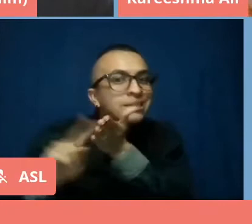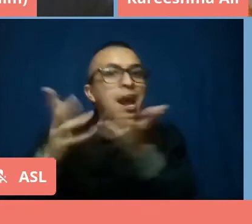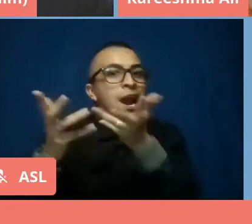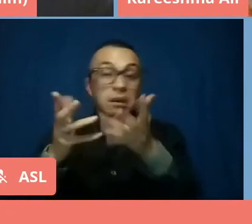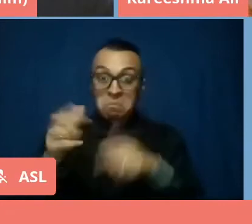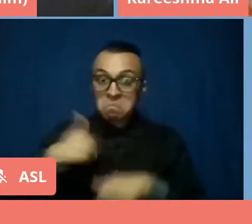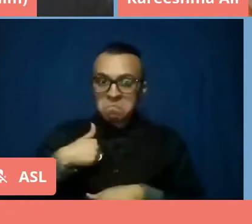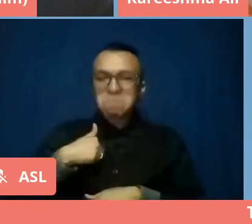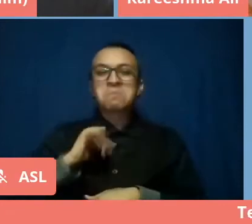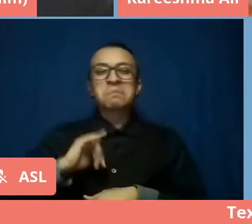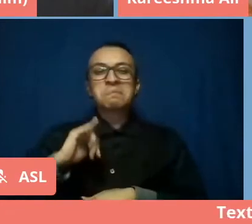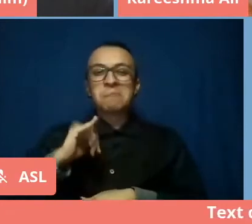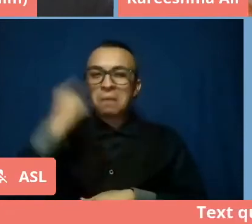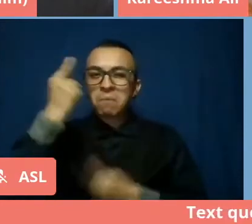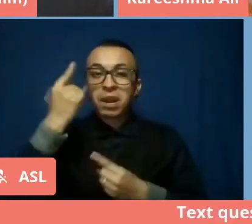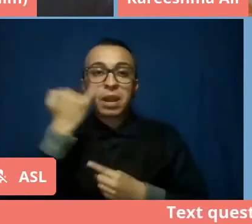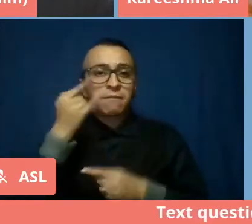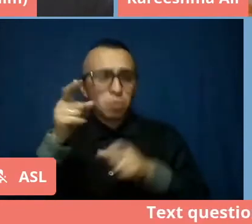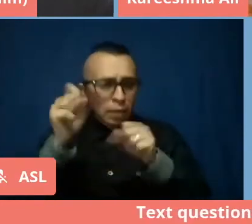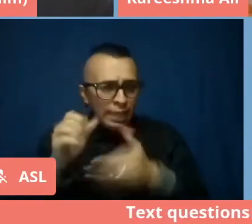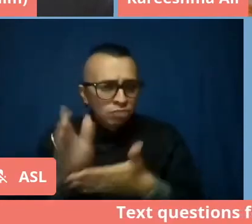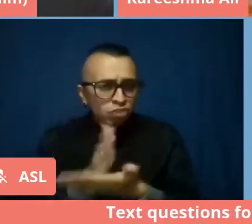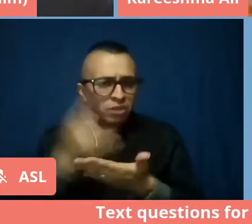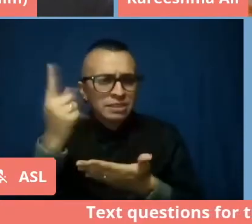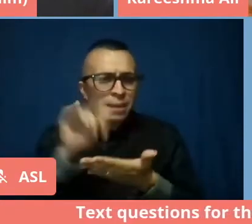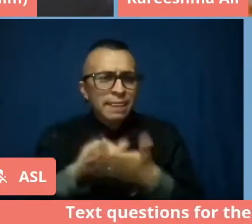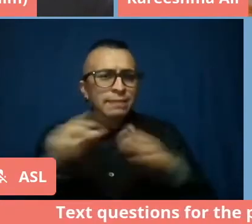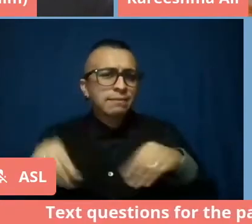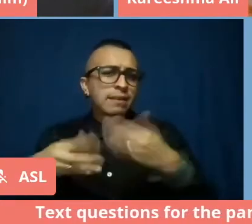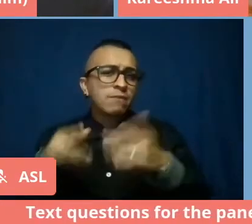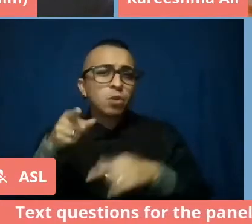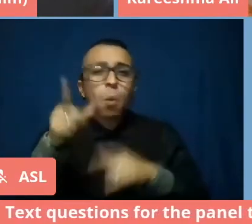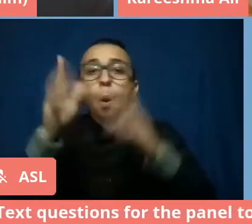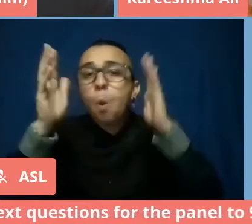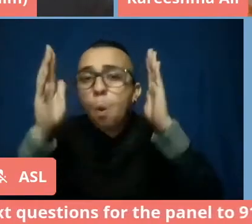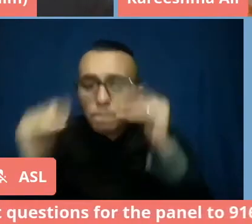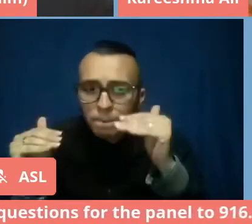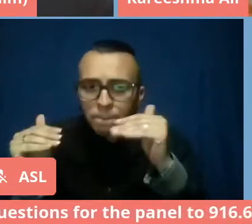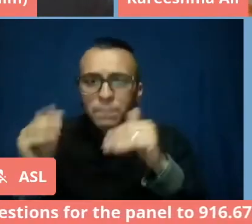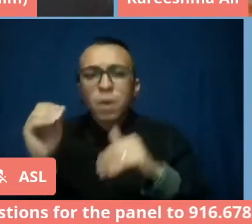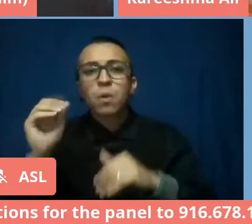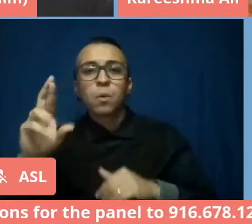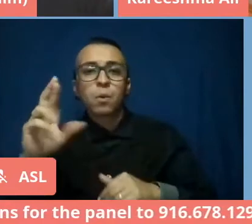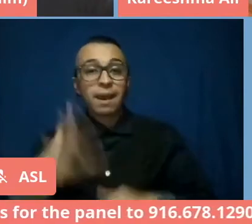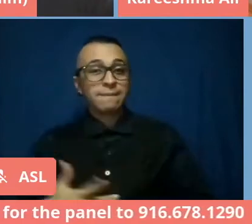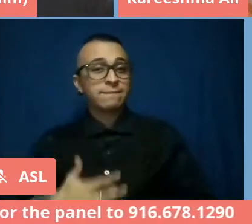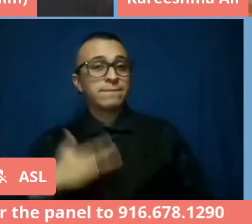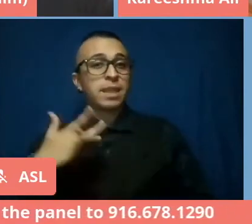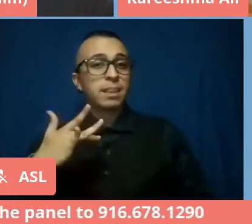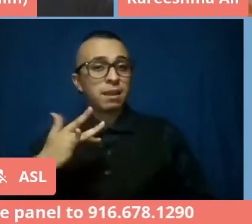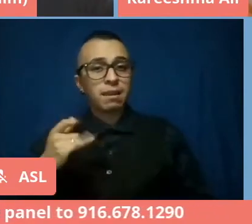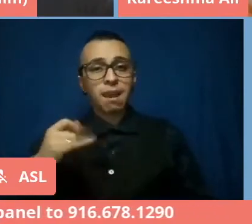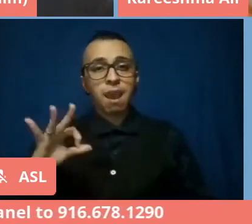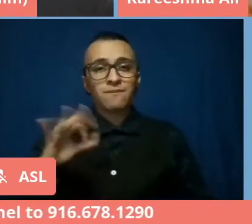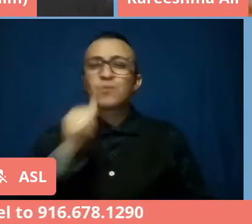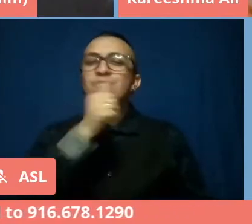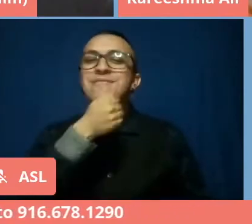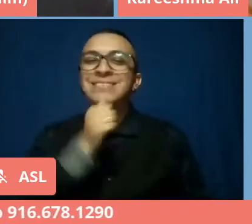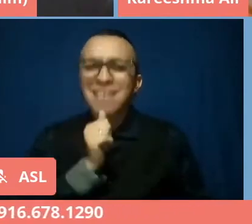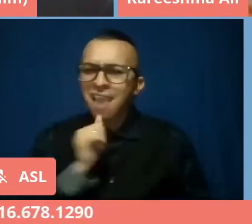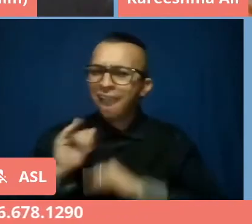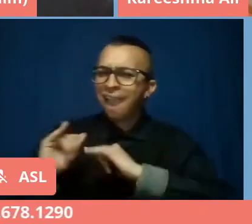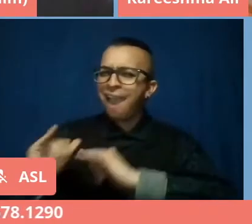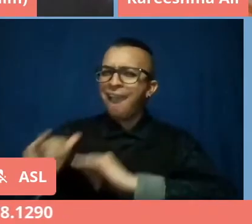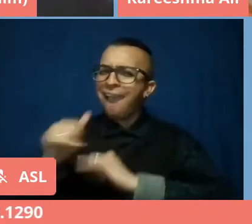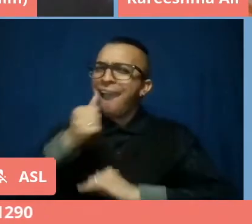maybe share something that is giving you kind of hope or feeling of resilience in these, just not,